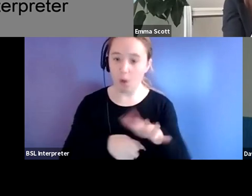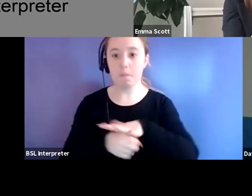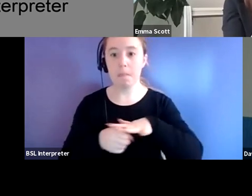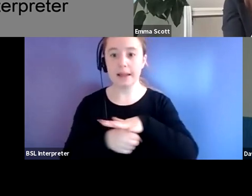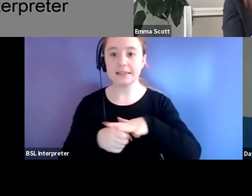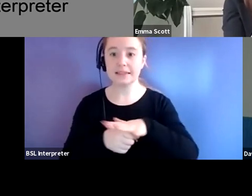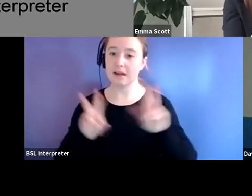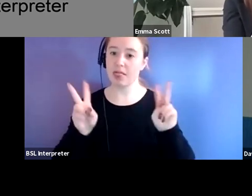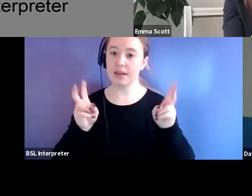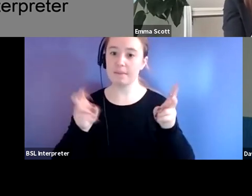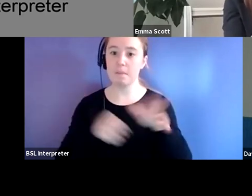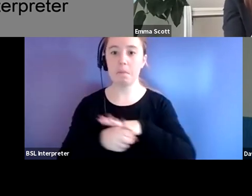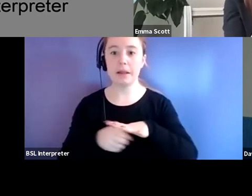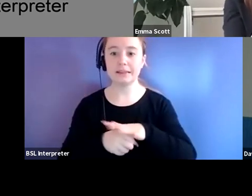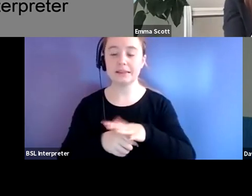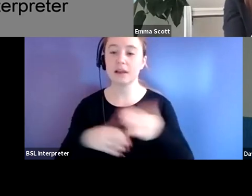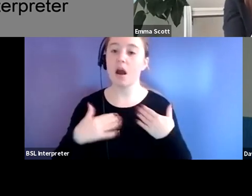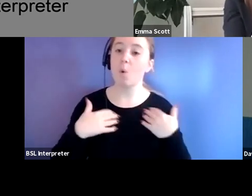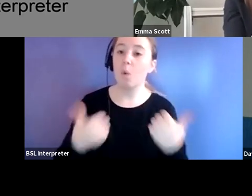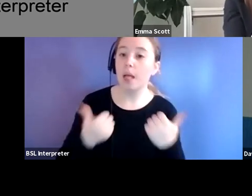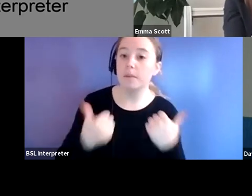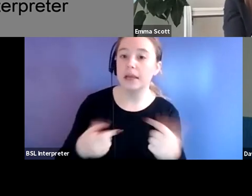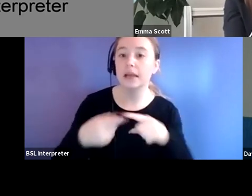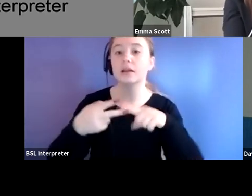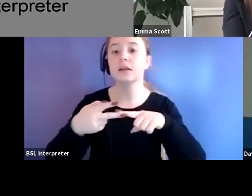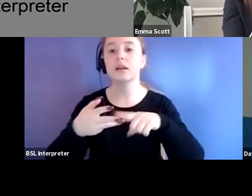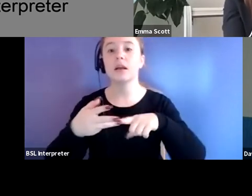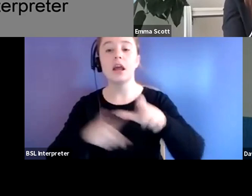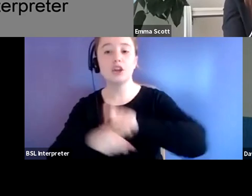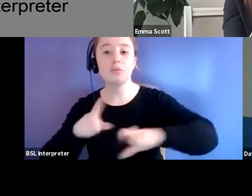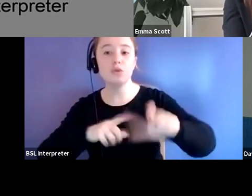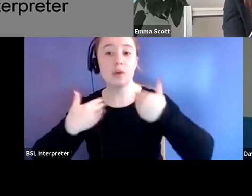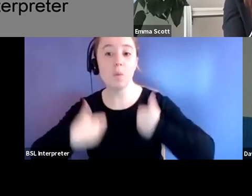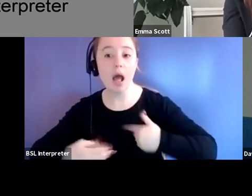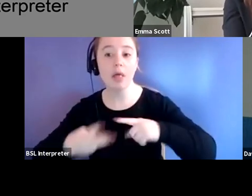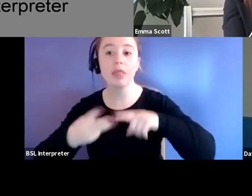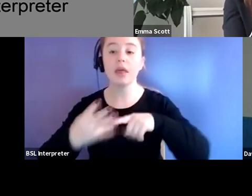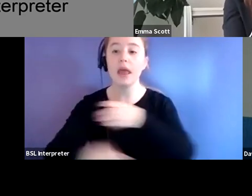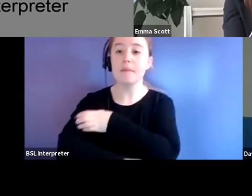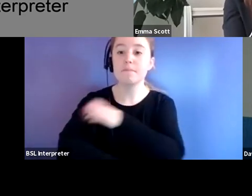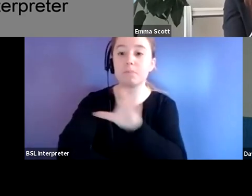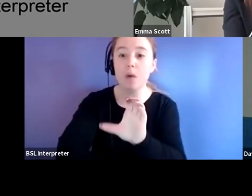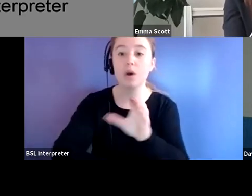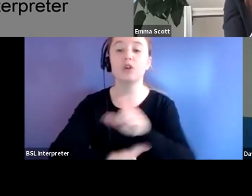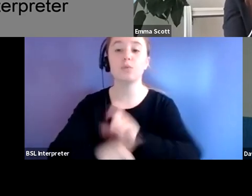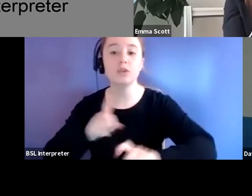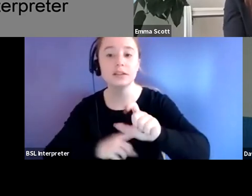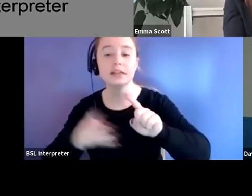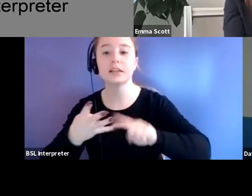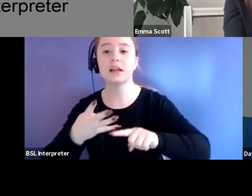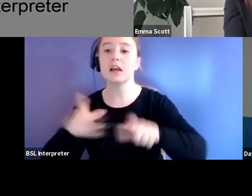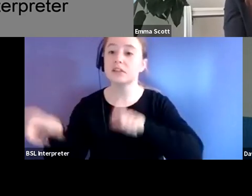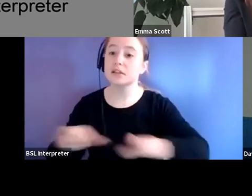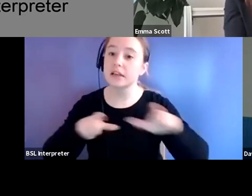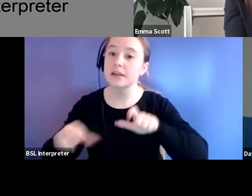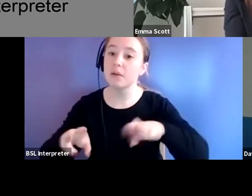principle, the wellbeing economy and community wealth building, empowering communities, sustainable transport,